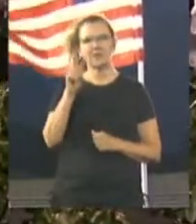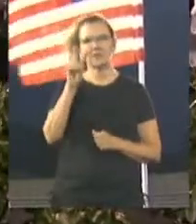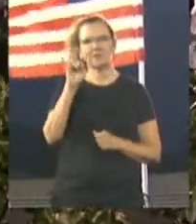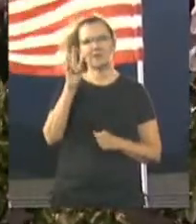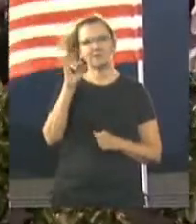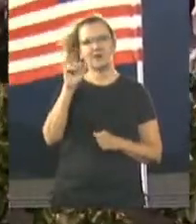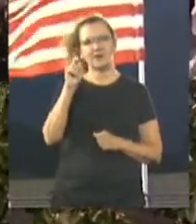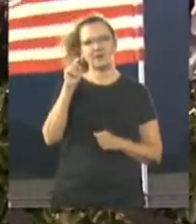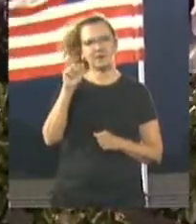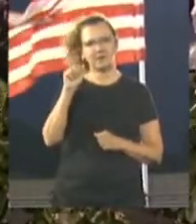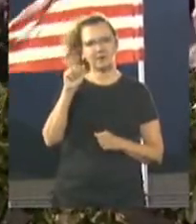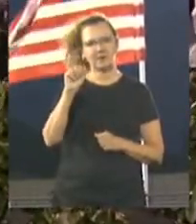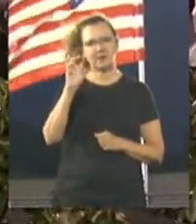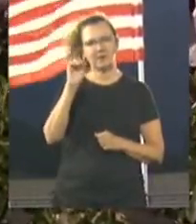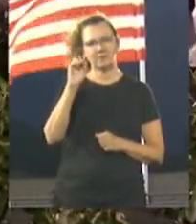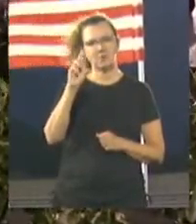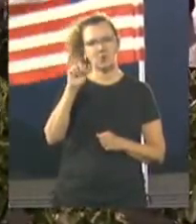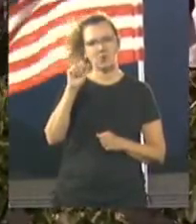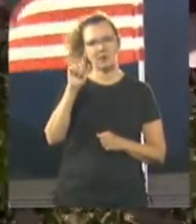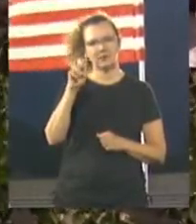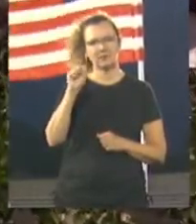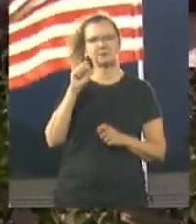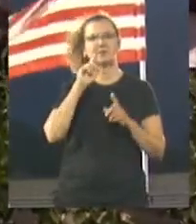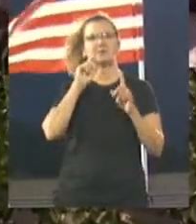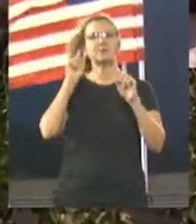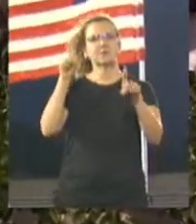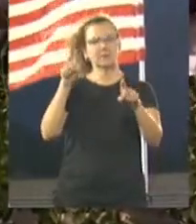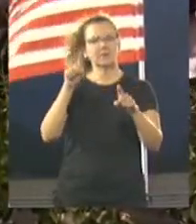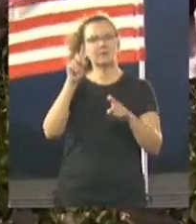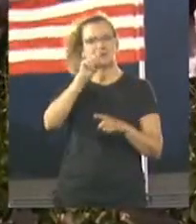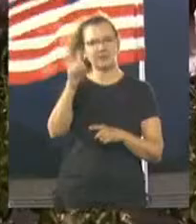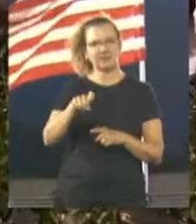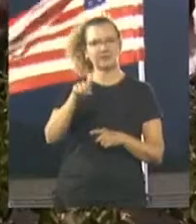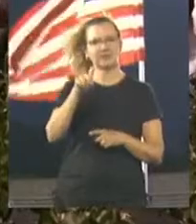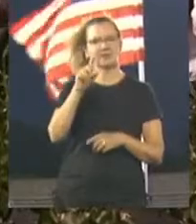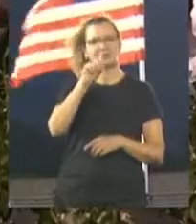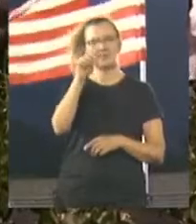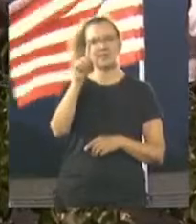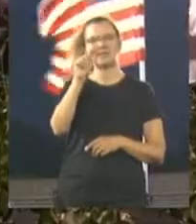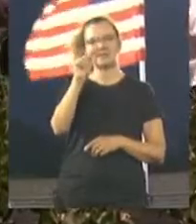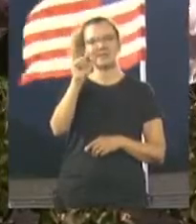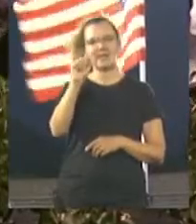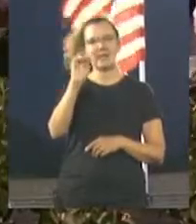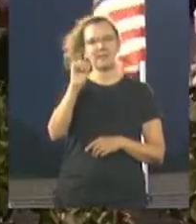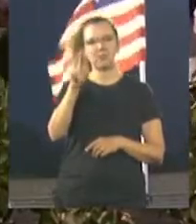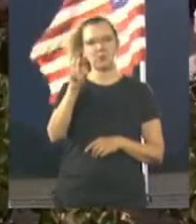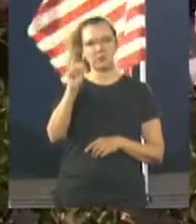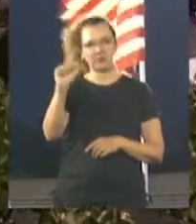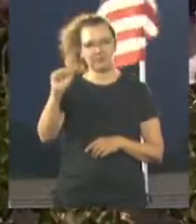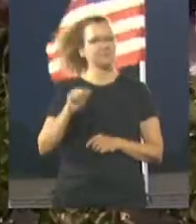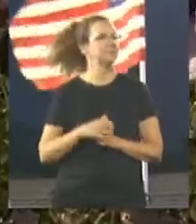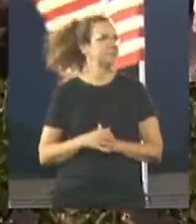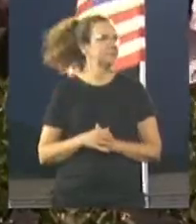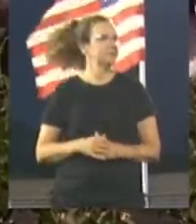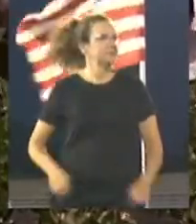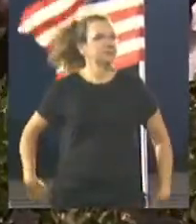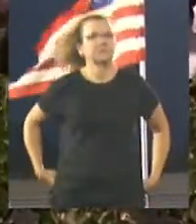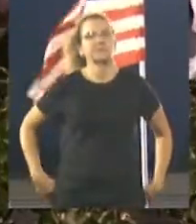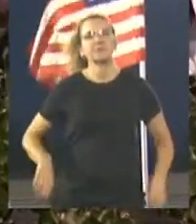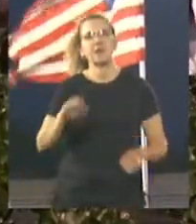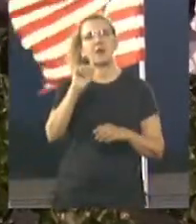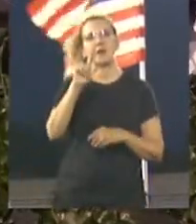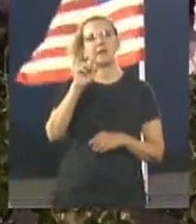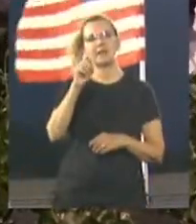Viviana Cano Morales will be attending Texas A&M University at San Antonio.